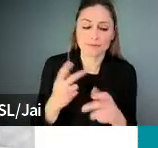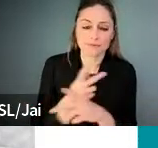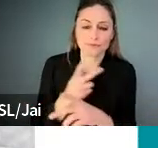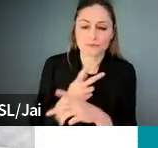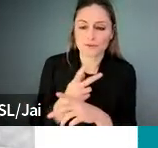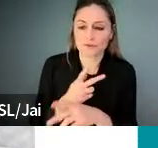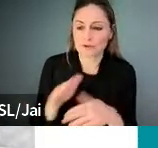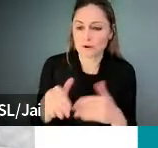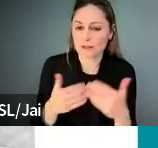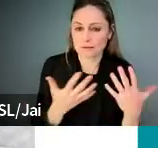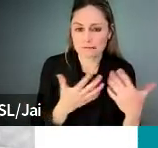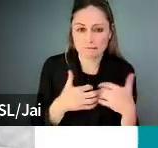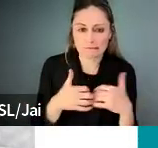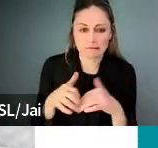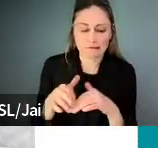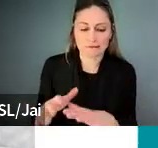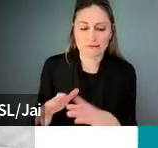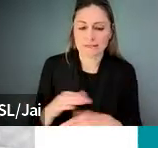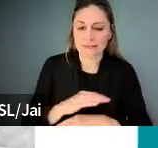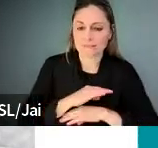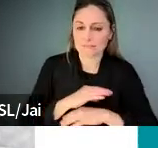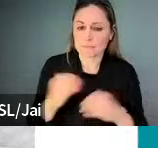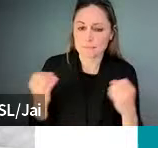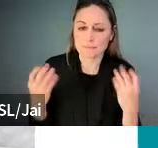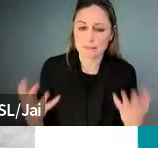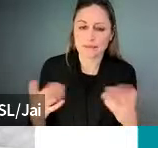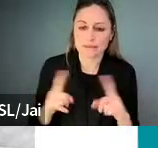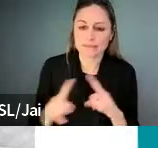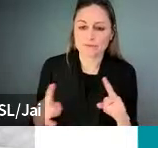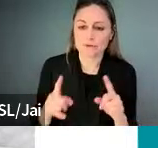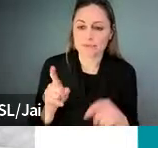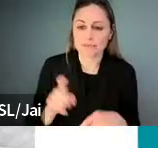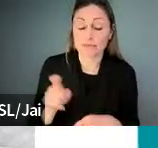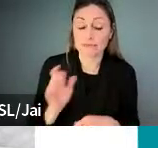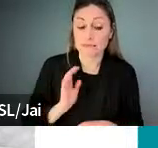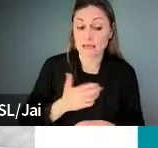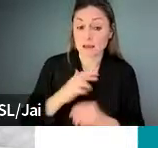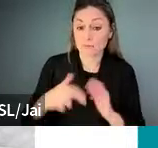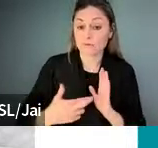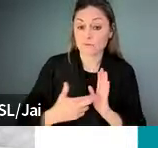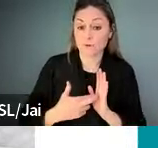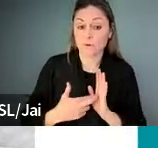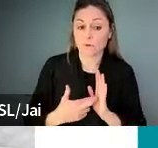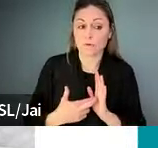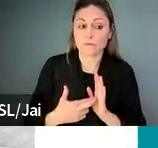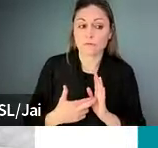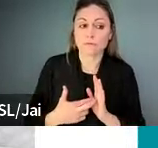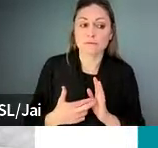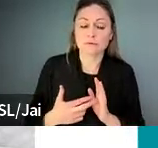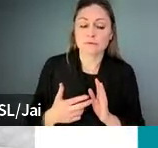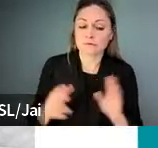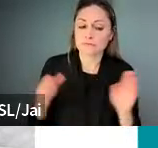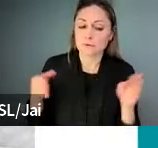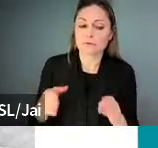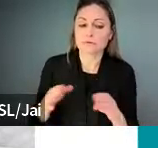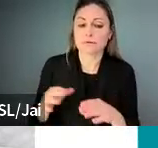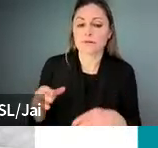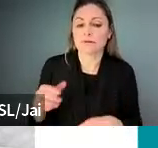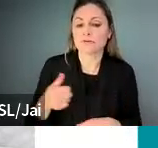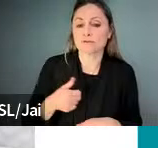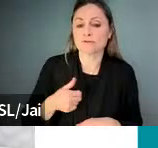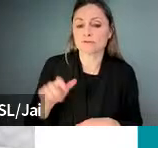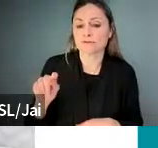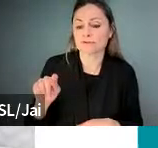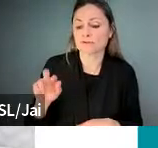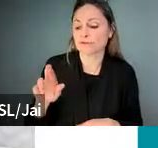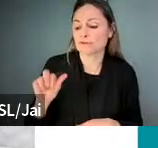that best meets a whole variety of needs. Our role on the greater team is focused on the transit station and